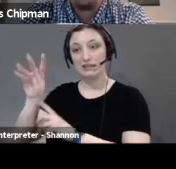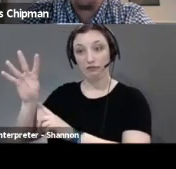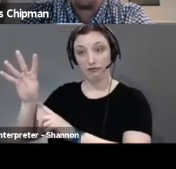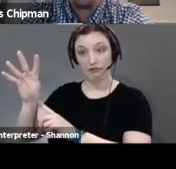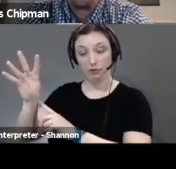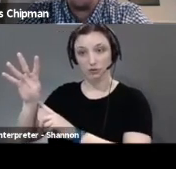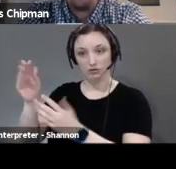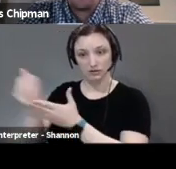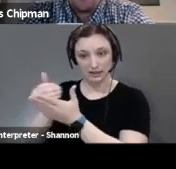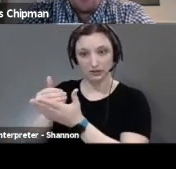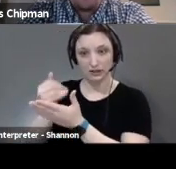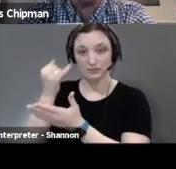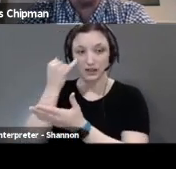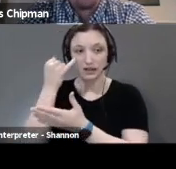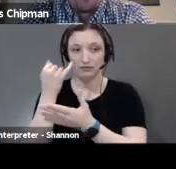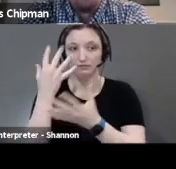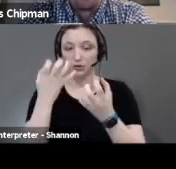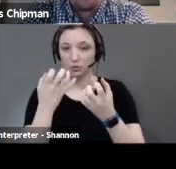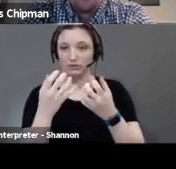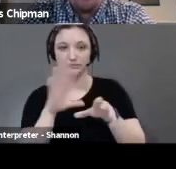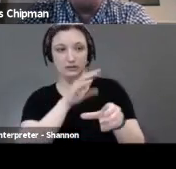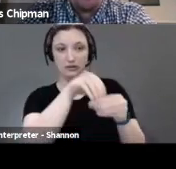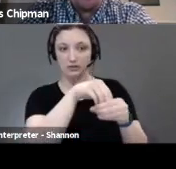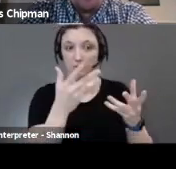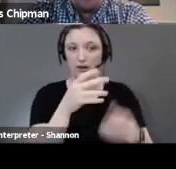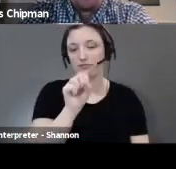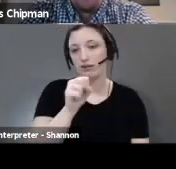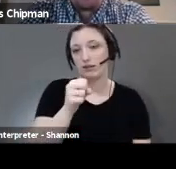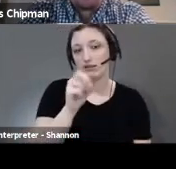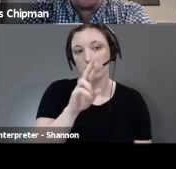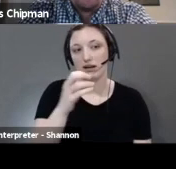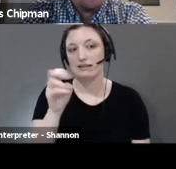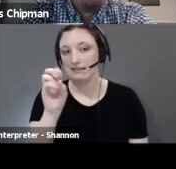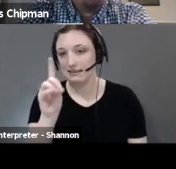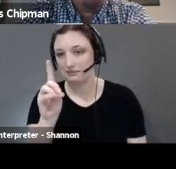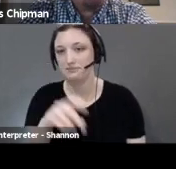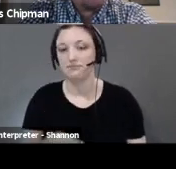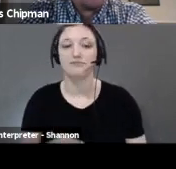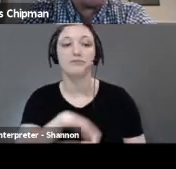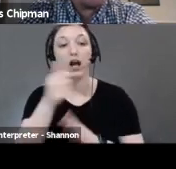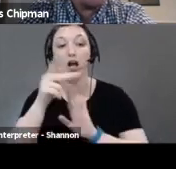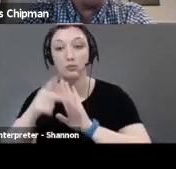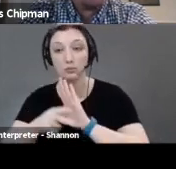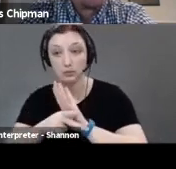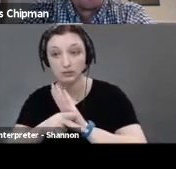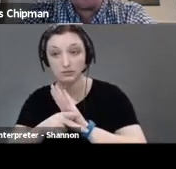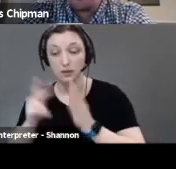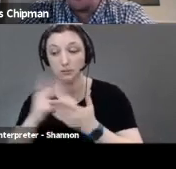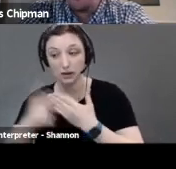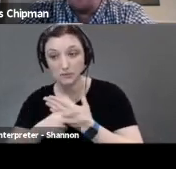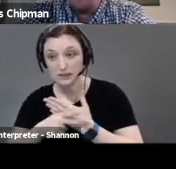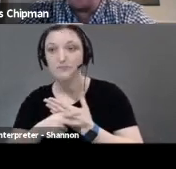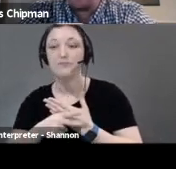SHRED. Other programs aren't as, I guess,